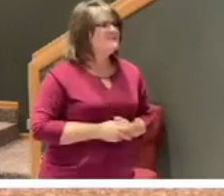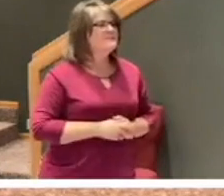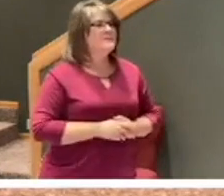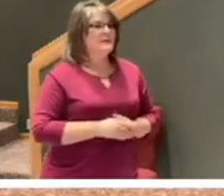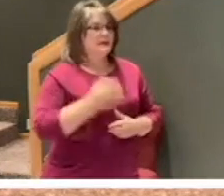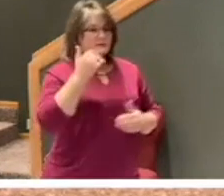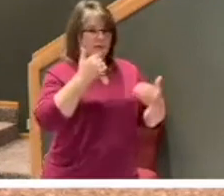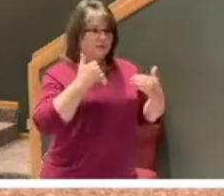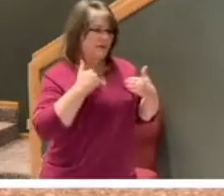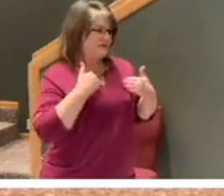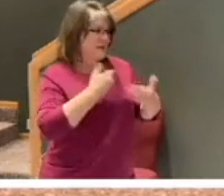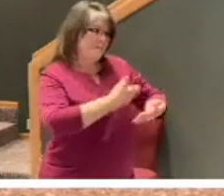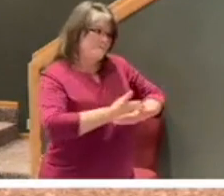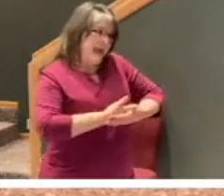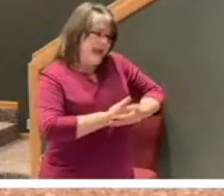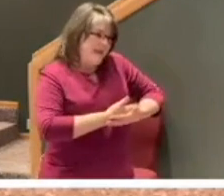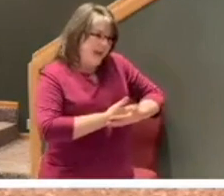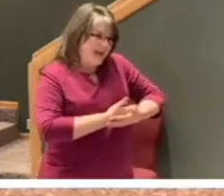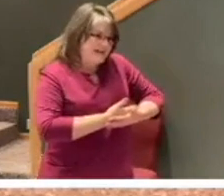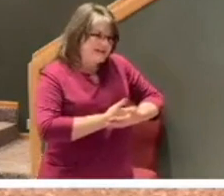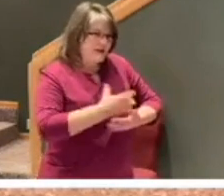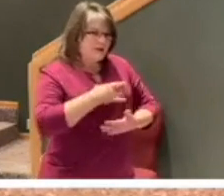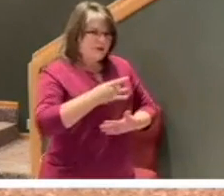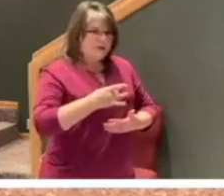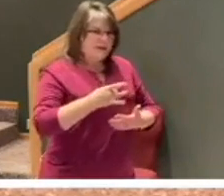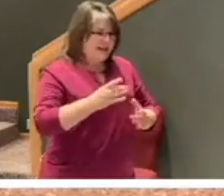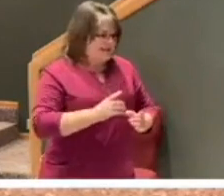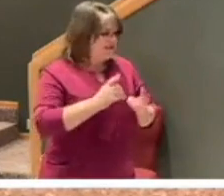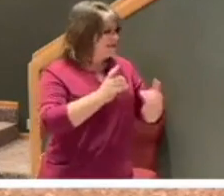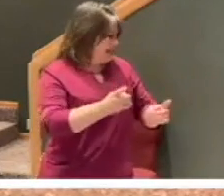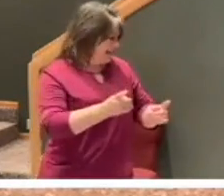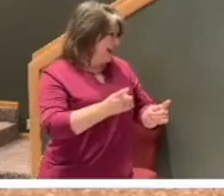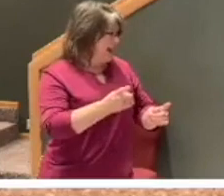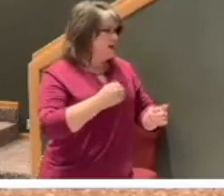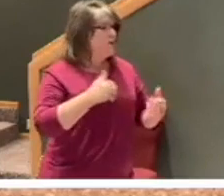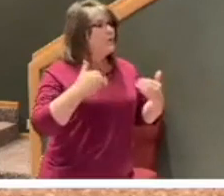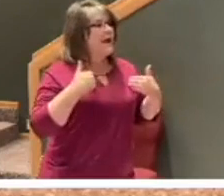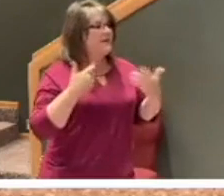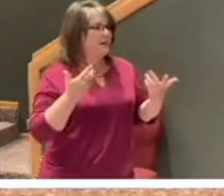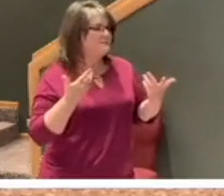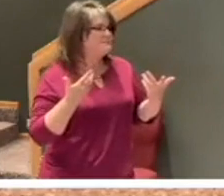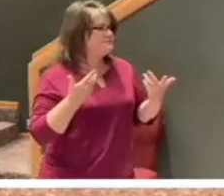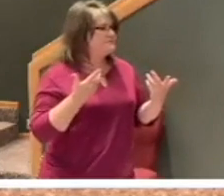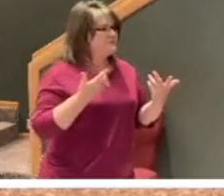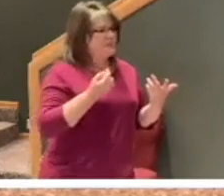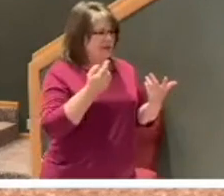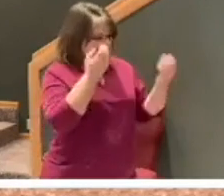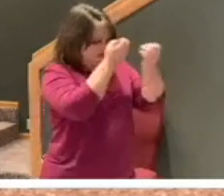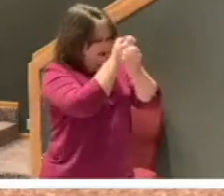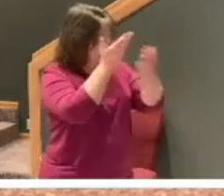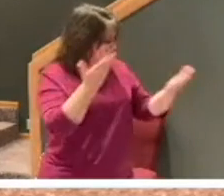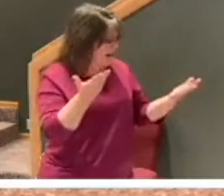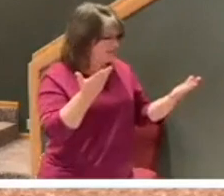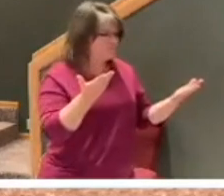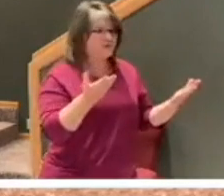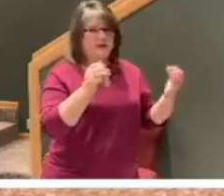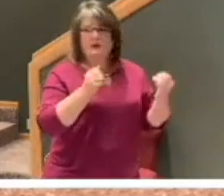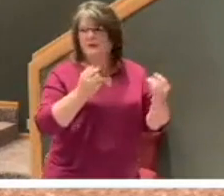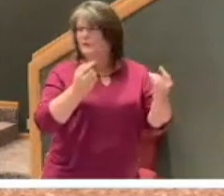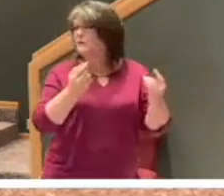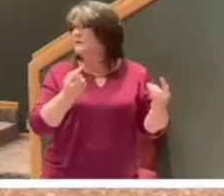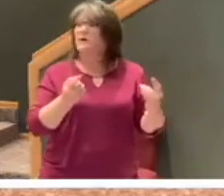if you have some babies that you would like to have that done, we have a, you know, just a little bit of information. In fact, you could come